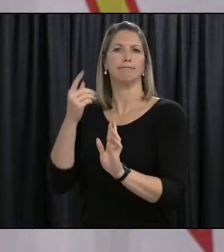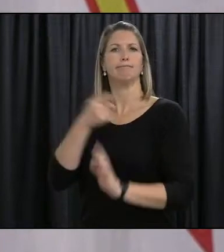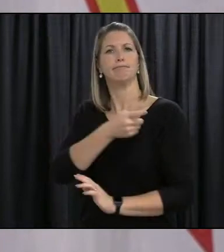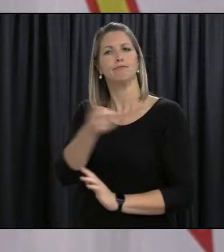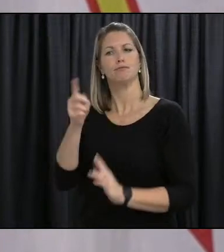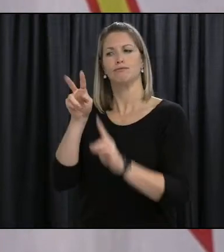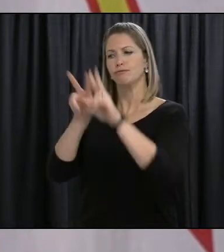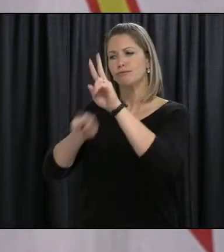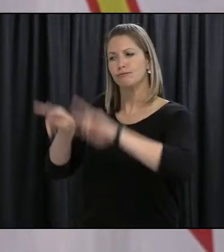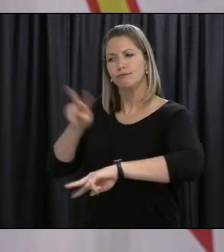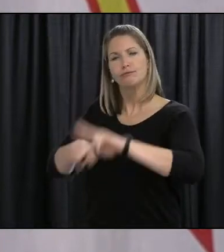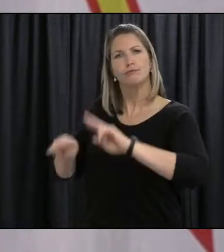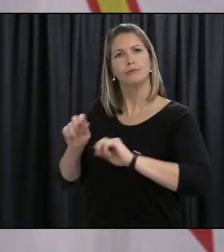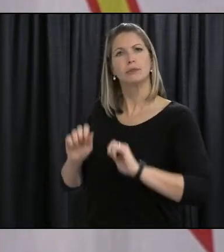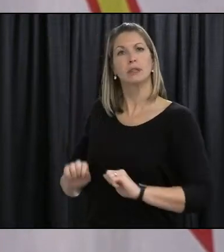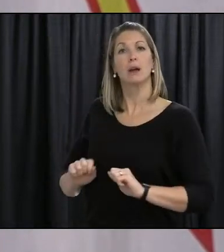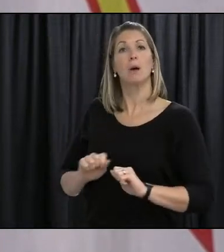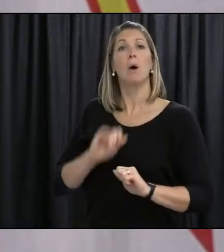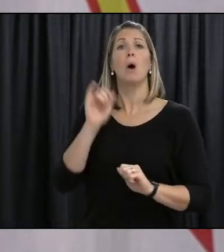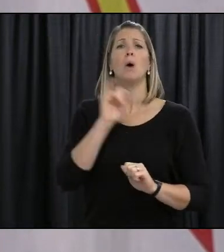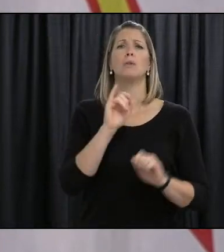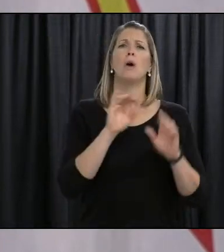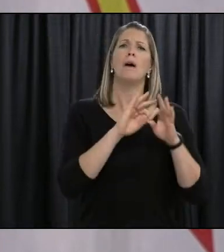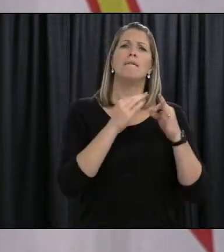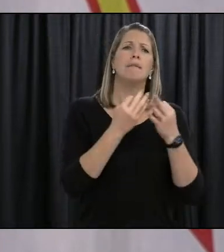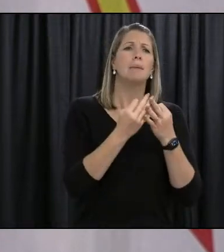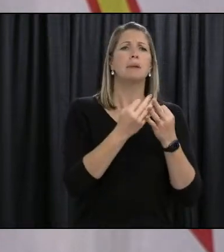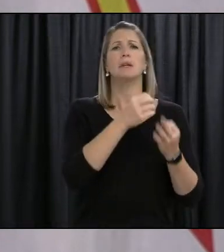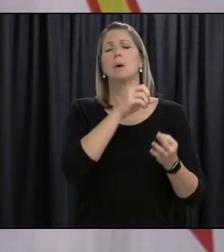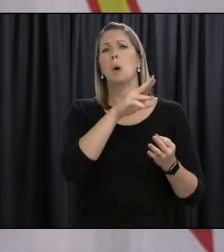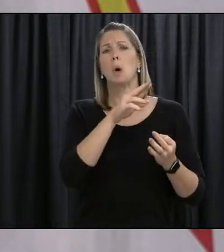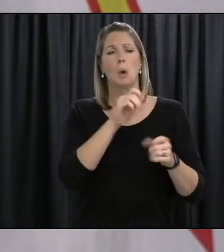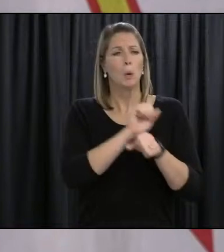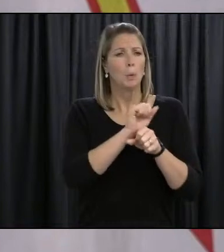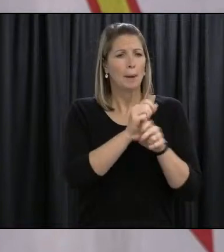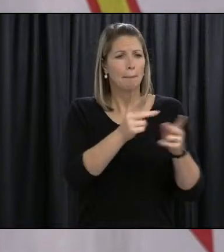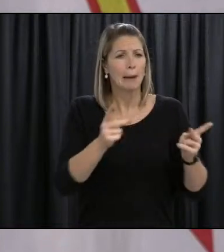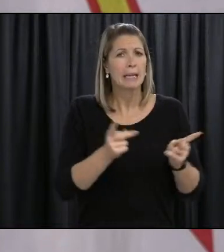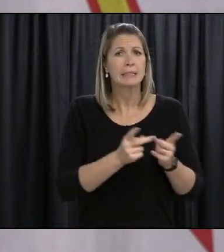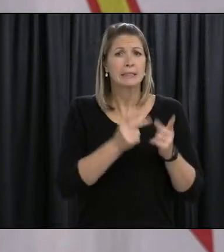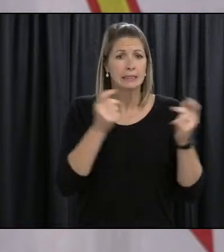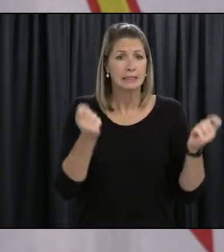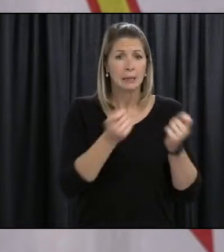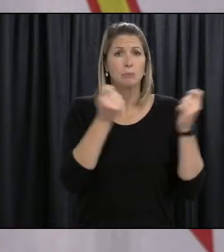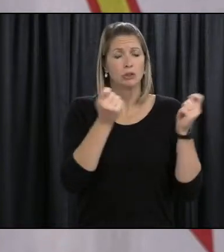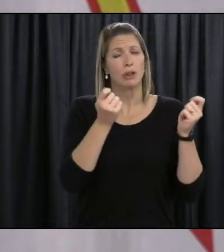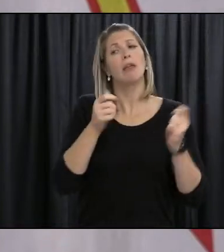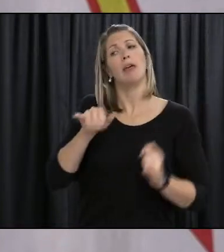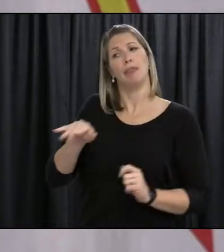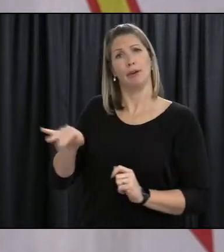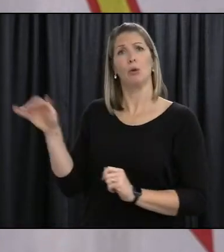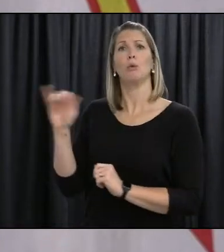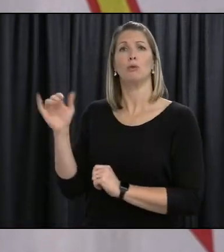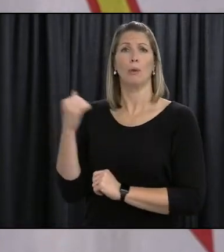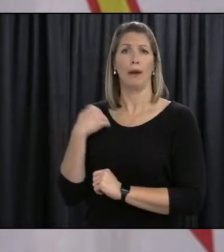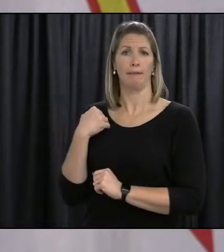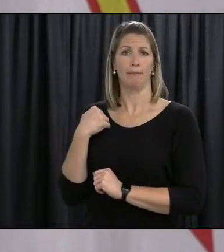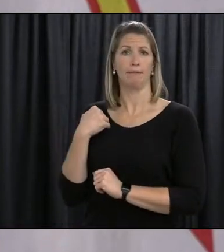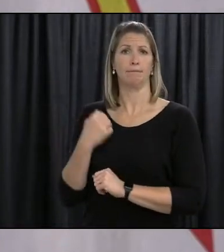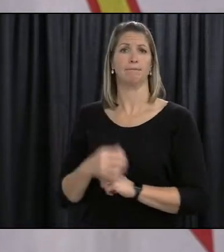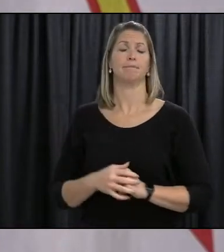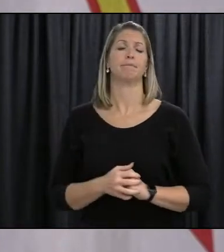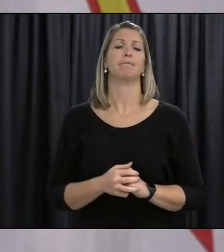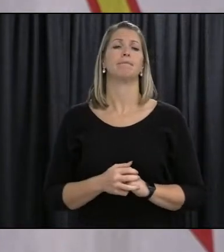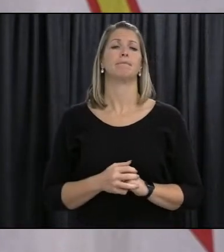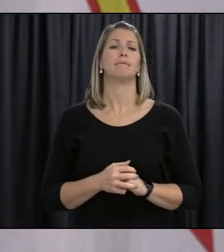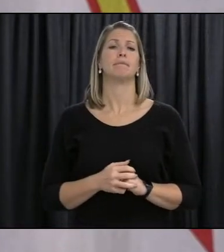scale activities, such as family and workplace celebrations. And while December is known as a time for families and communities to